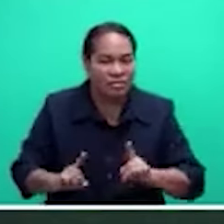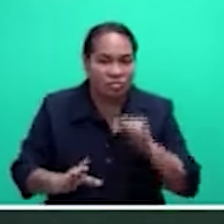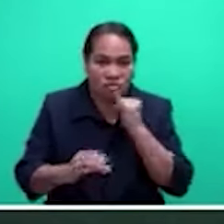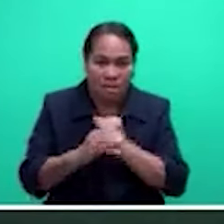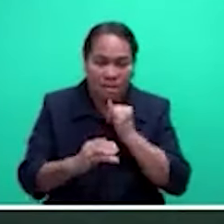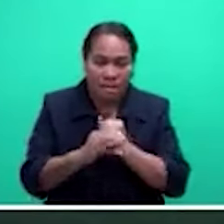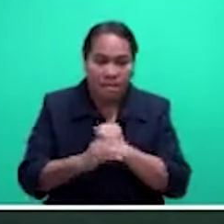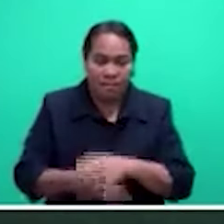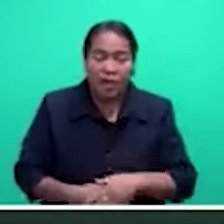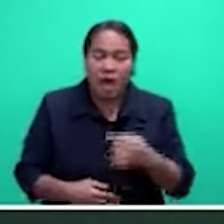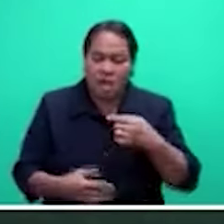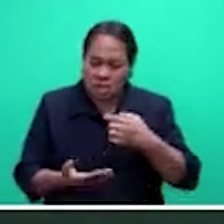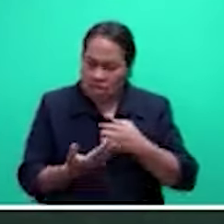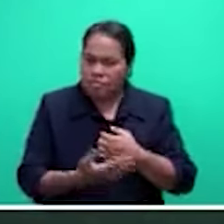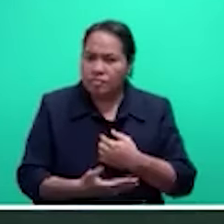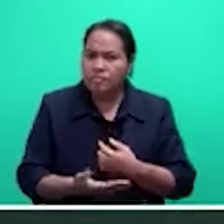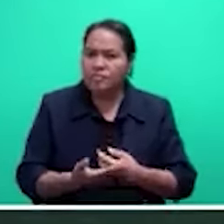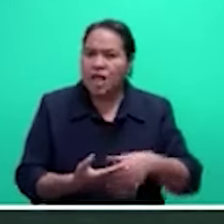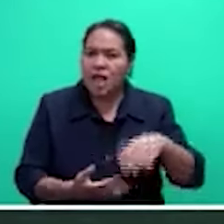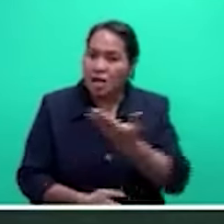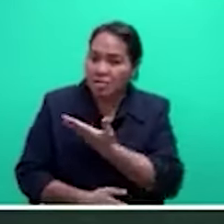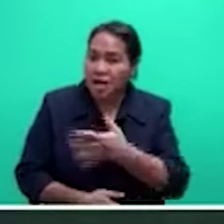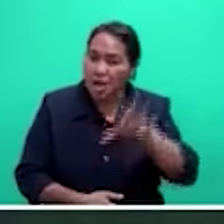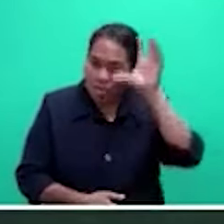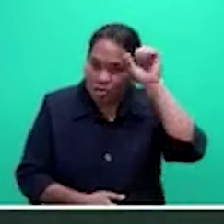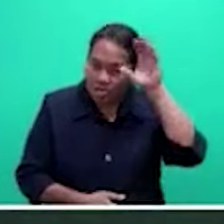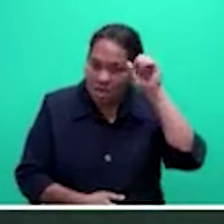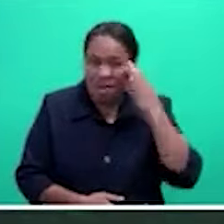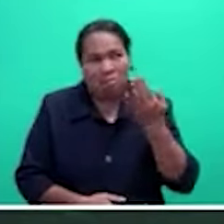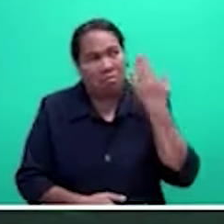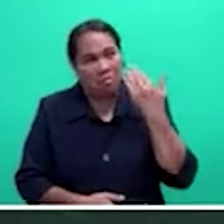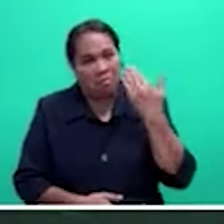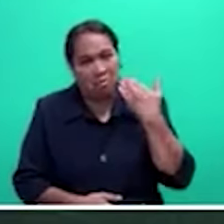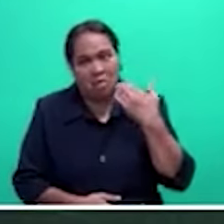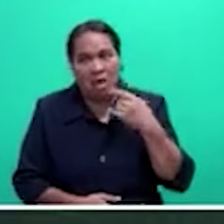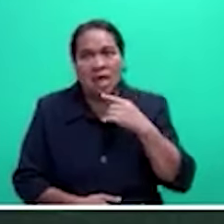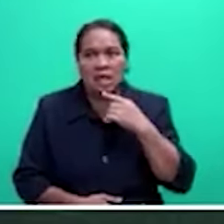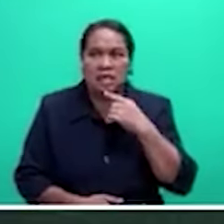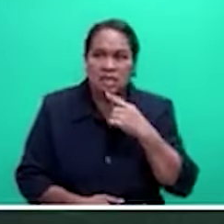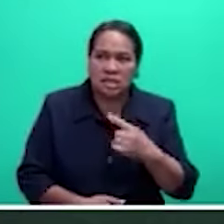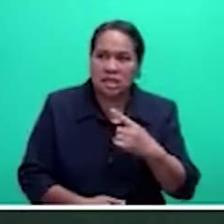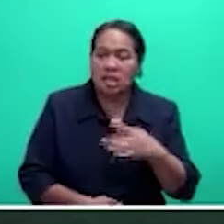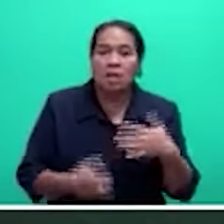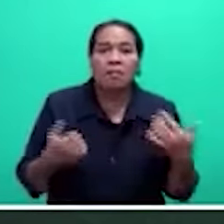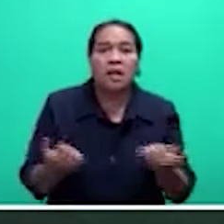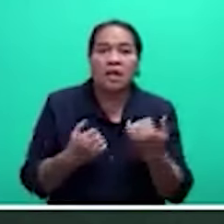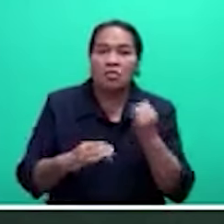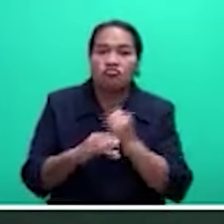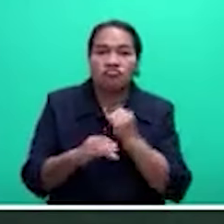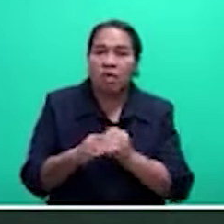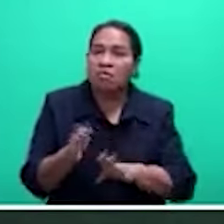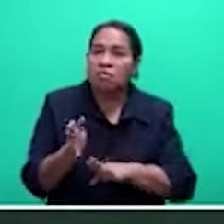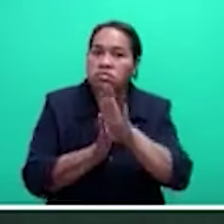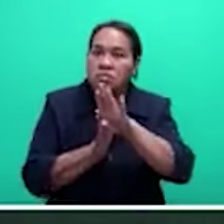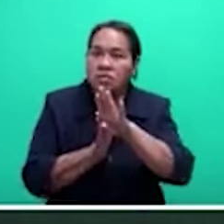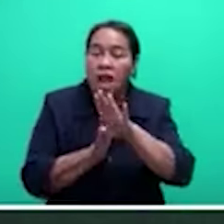sir, I remember in the last session of Parliament when I raised that there is a significant increase in the crime rate, the Finance